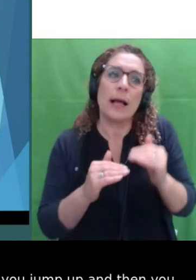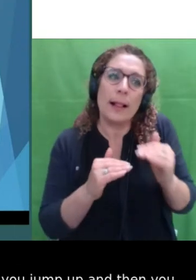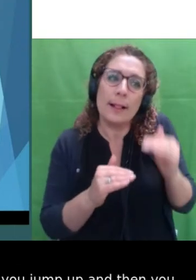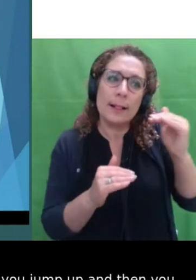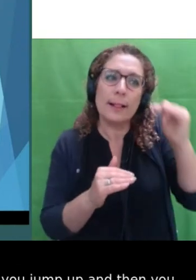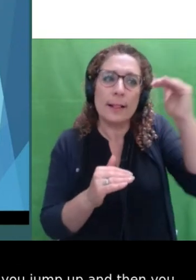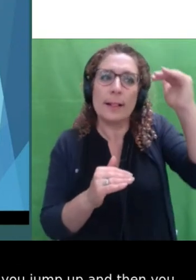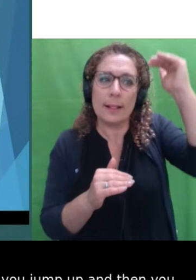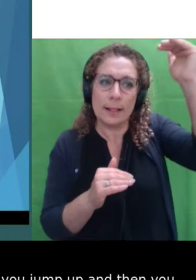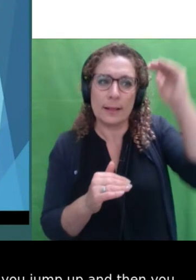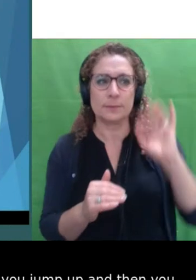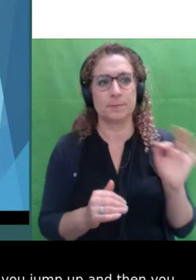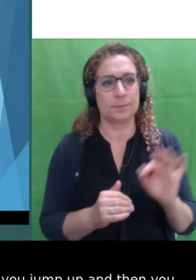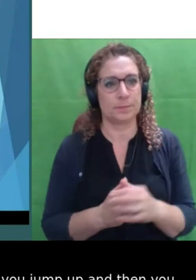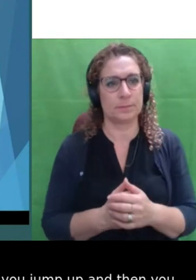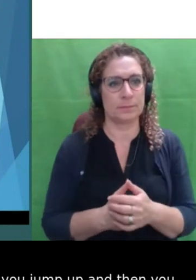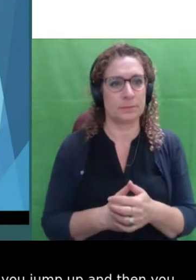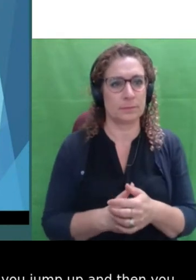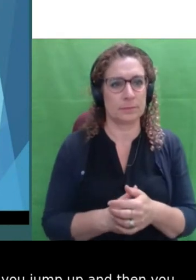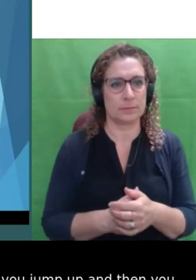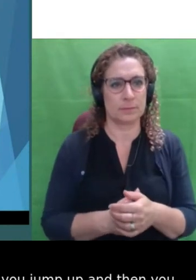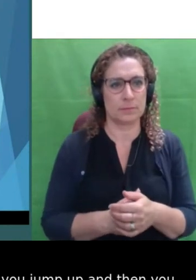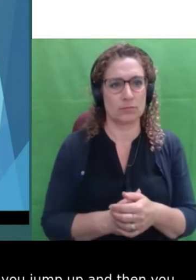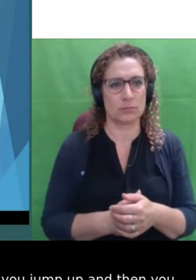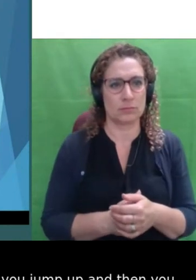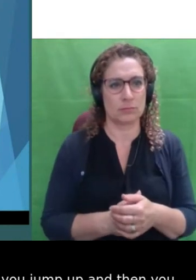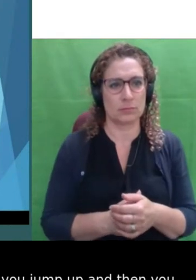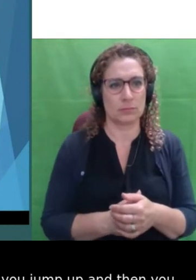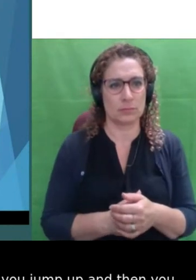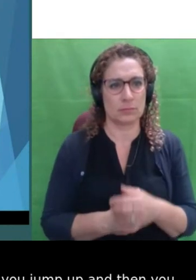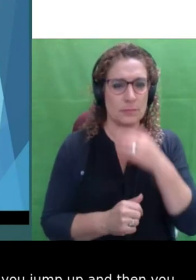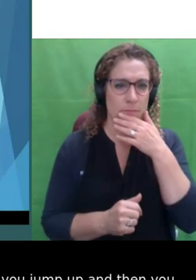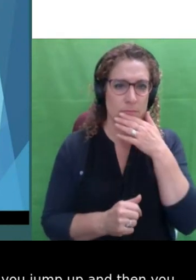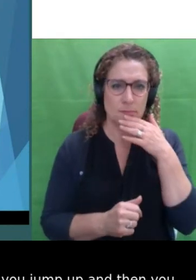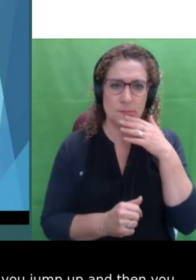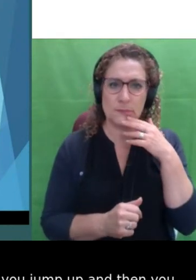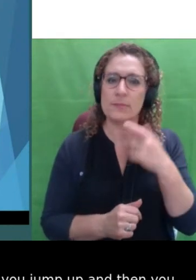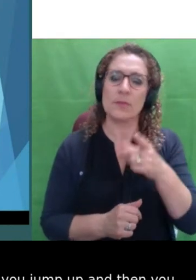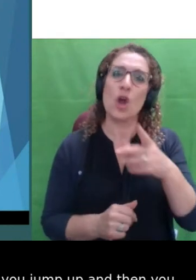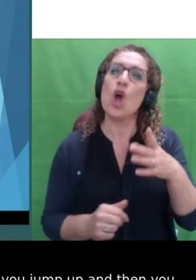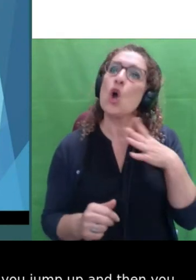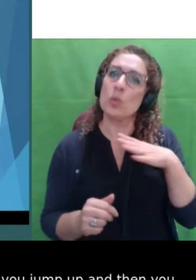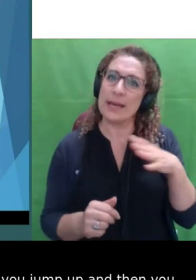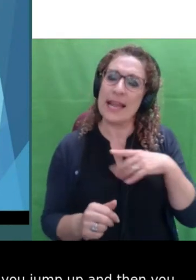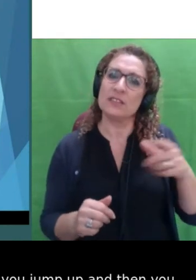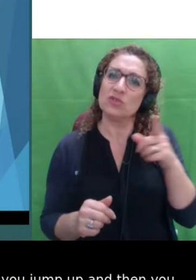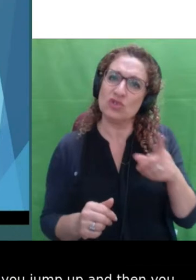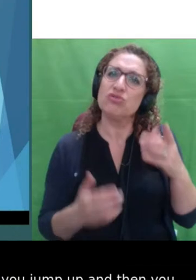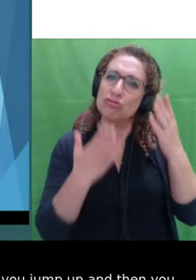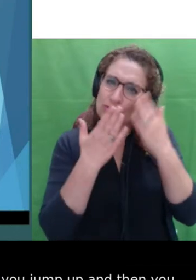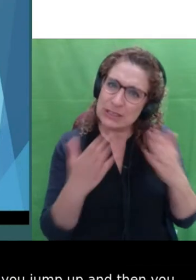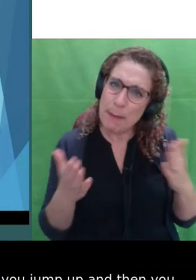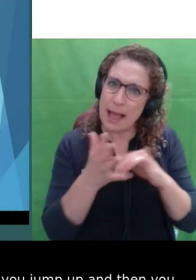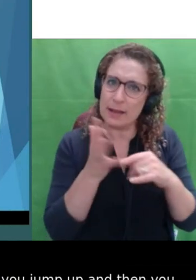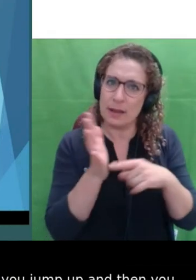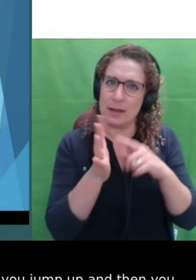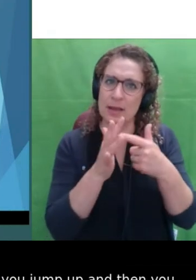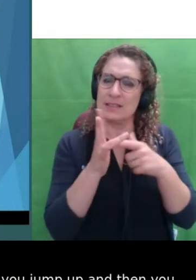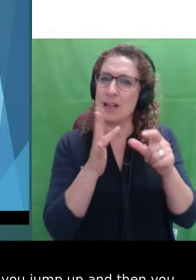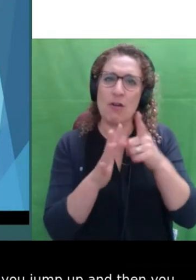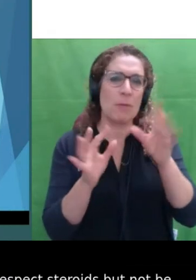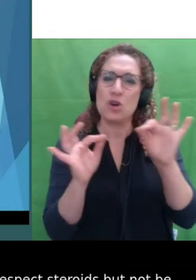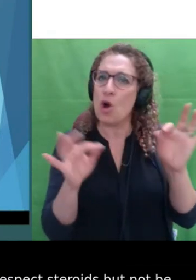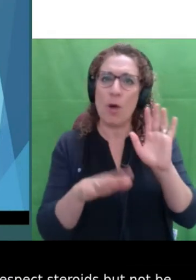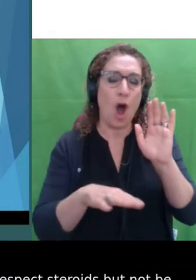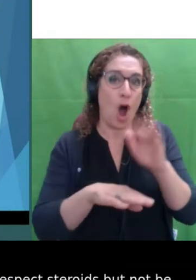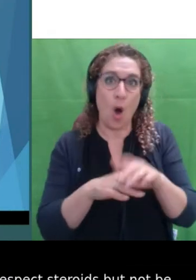to be you know not you need to be respect steroids but not be over cautious because a lot of patients i speak to and i work on